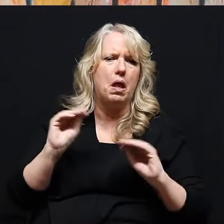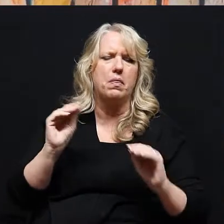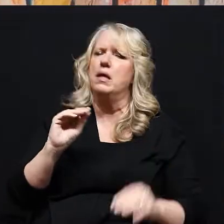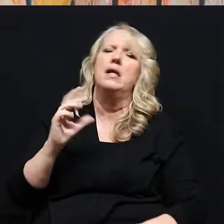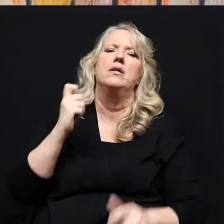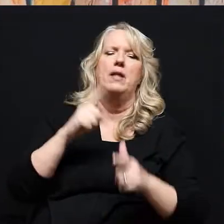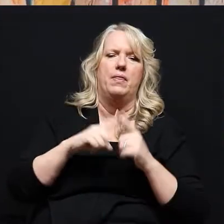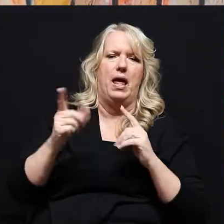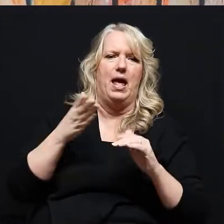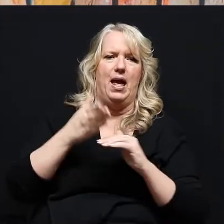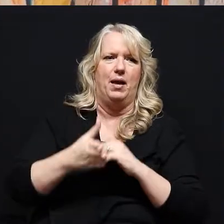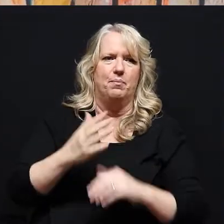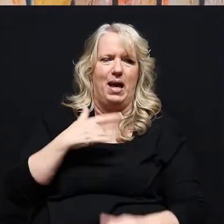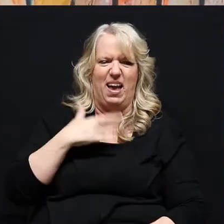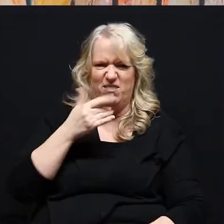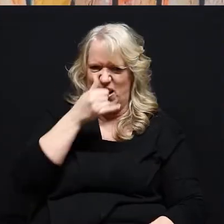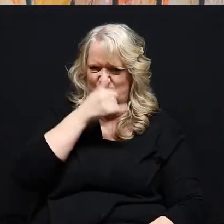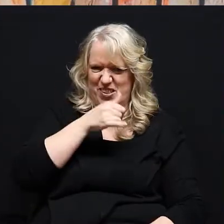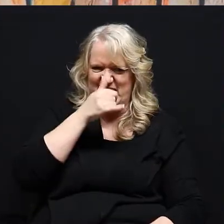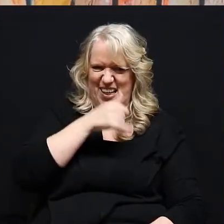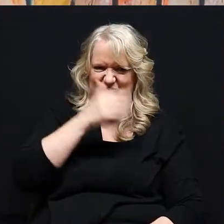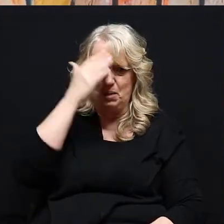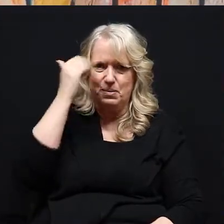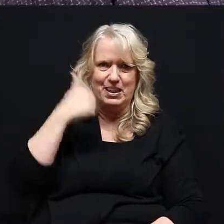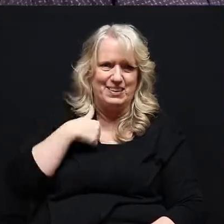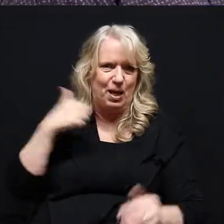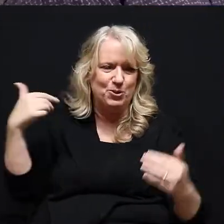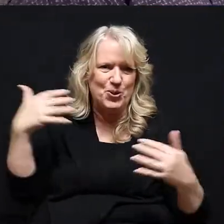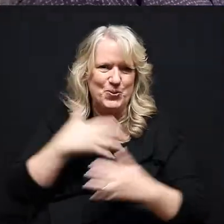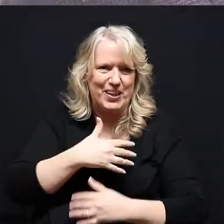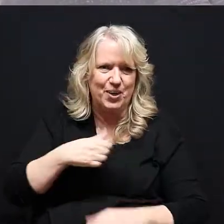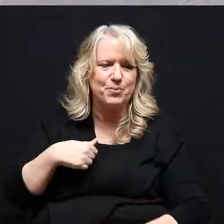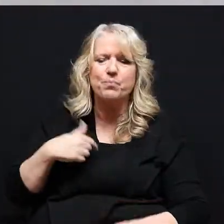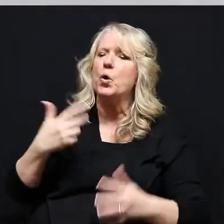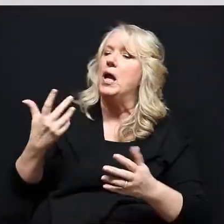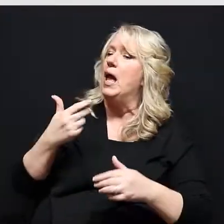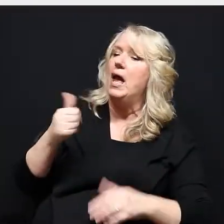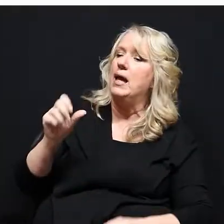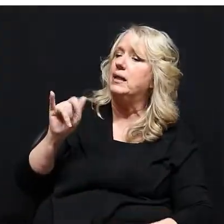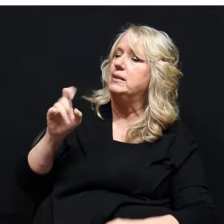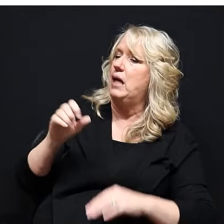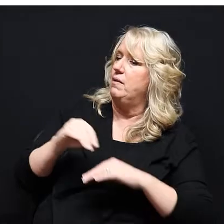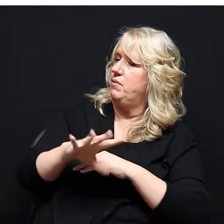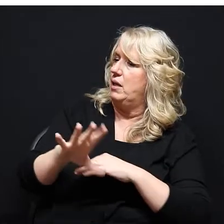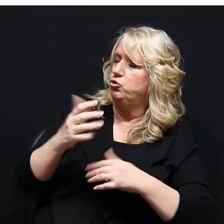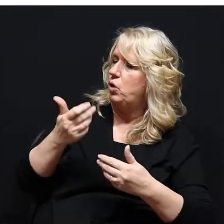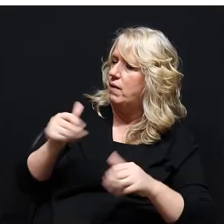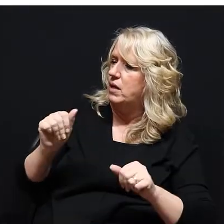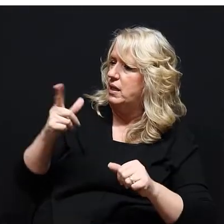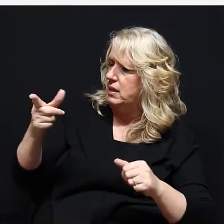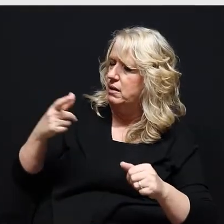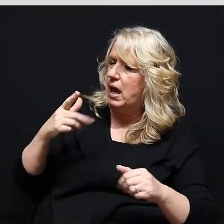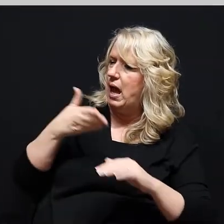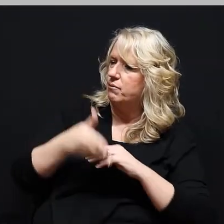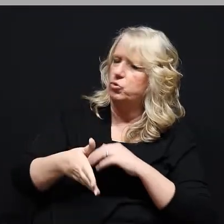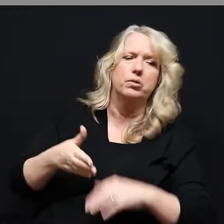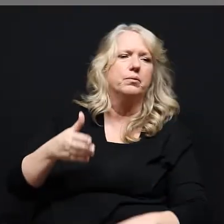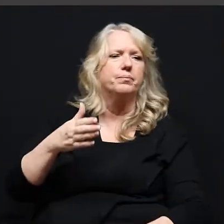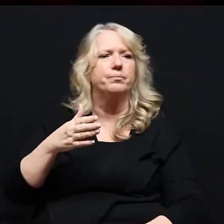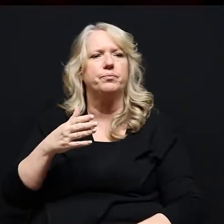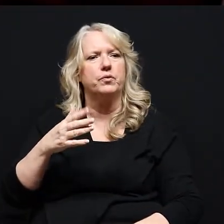And afterwards, I felt silly for being so scared. What about side effects? How did you feel afterwards? Did you have any side effects at all?